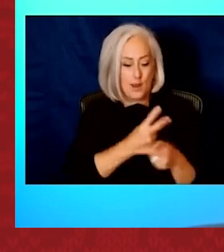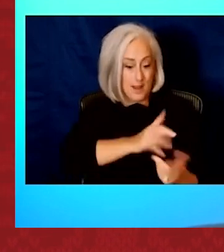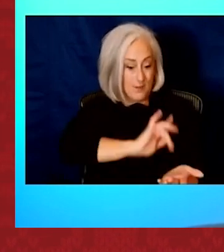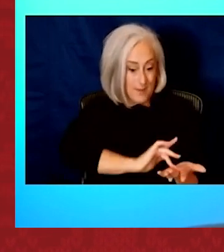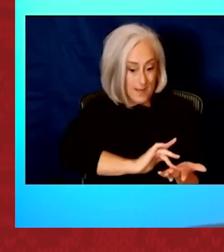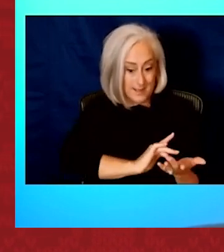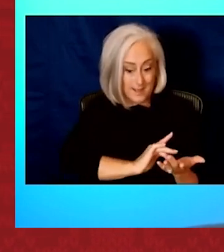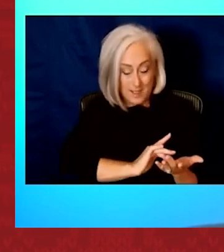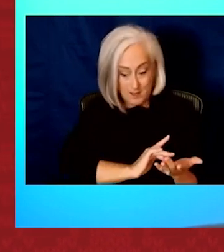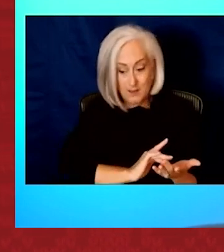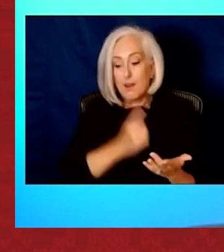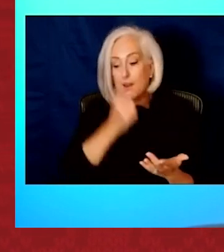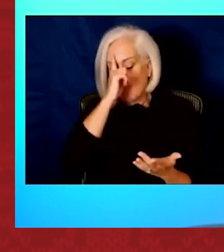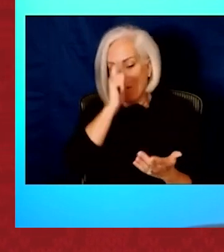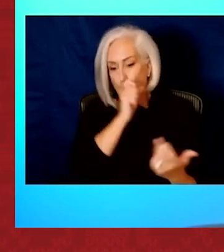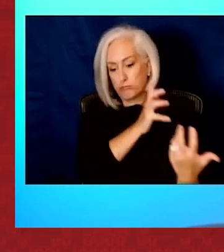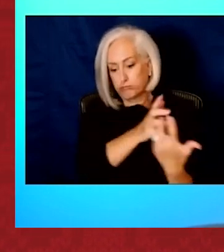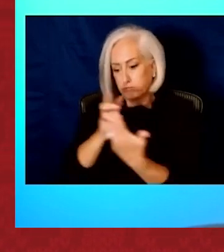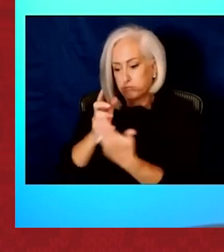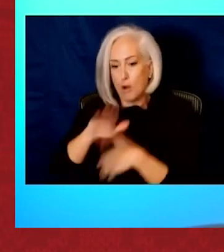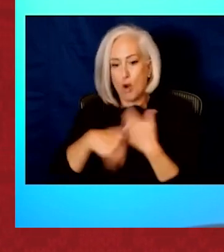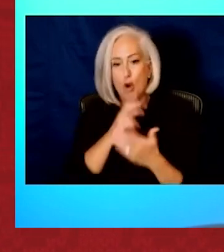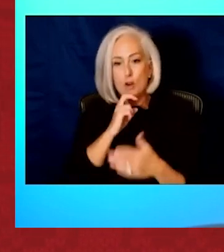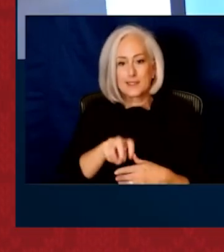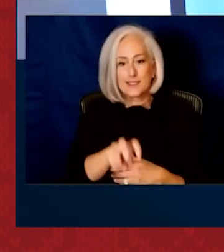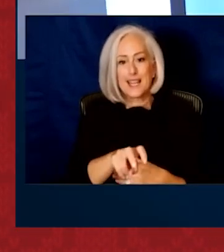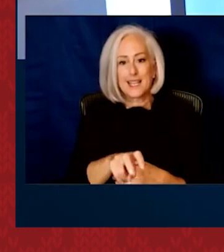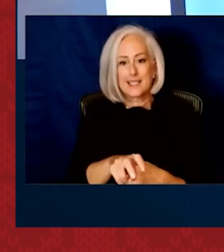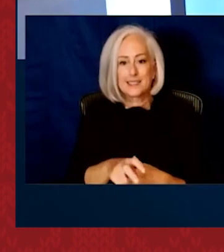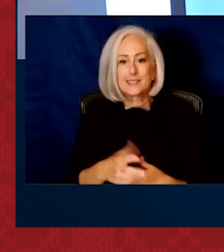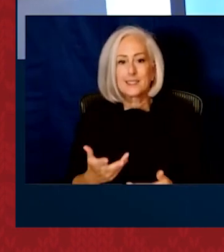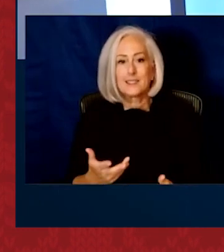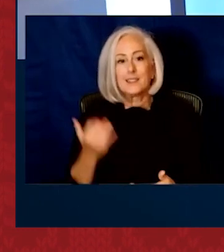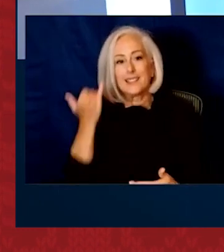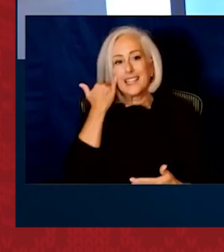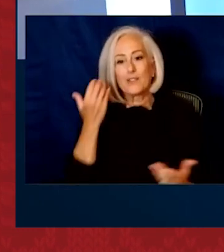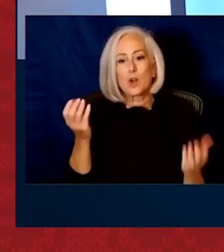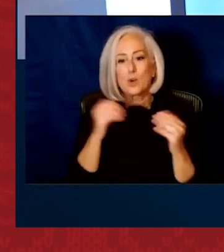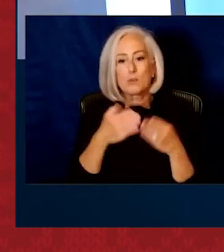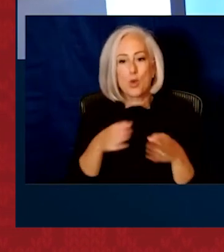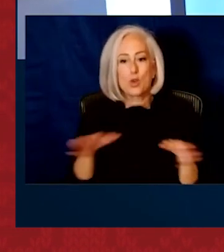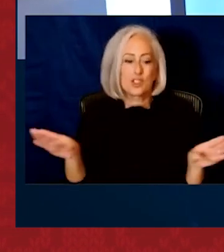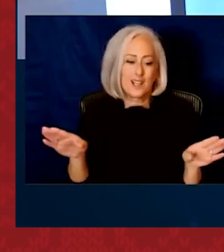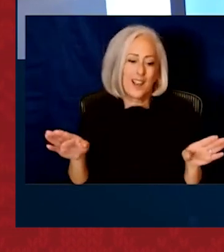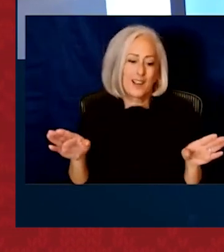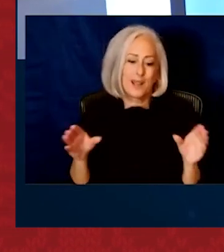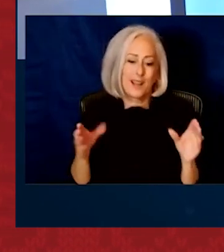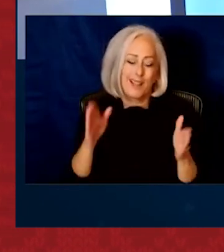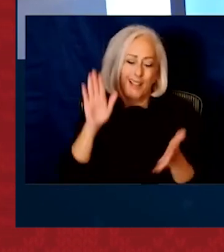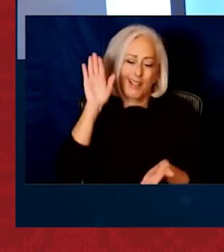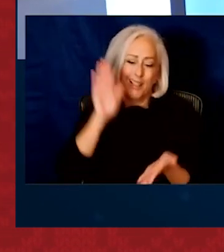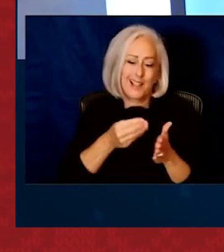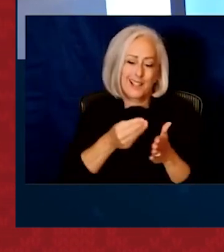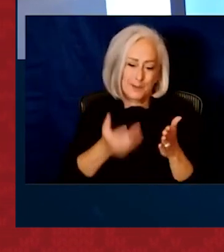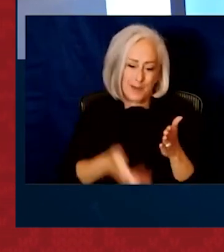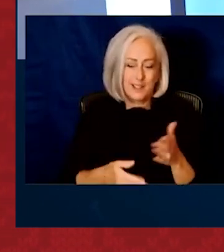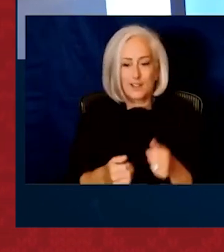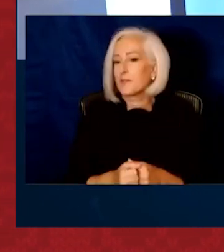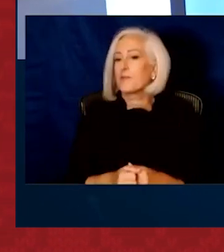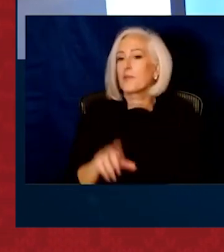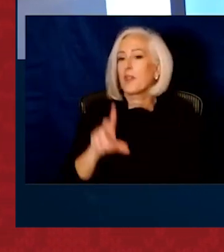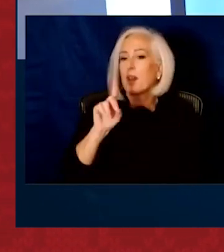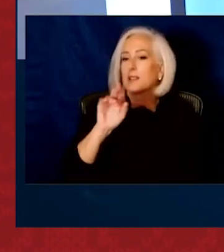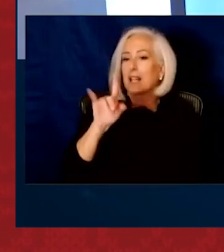generic. If it was generic, it would be a lot less expensive. How long did it take for Dakota to fully